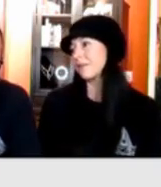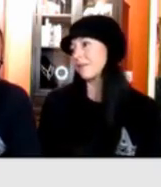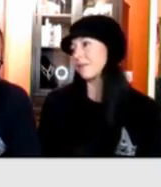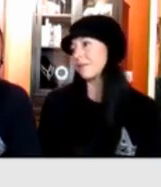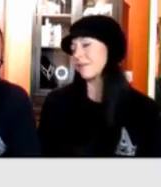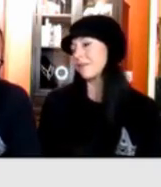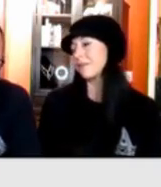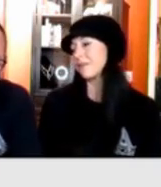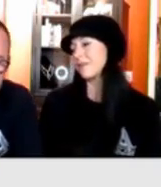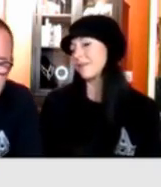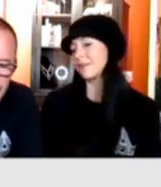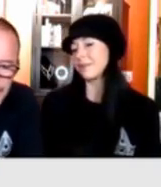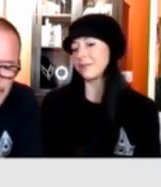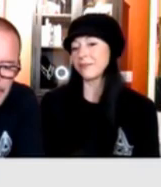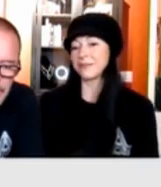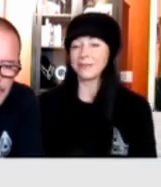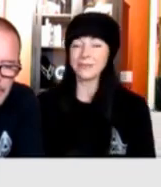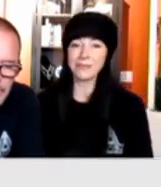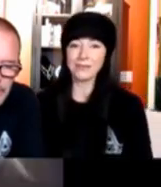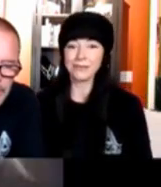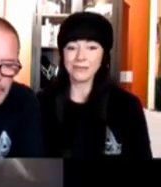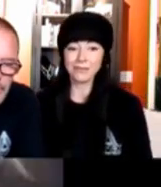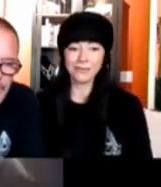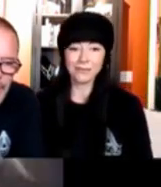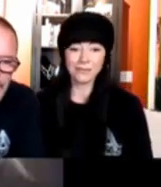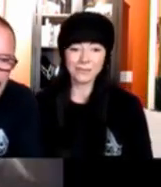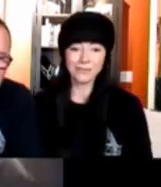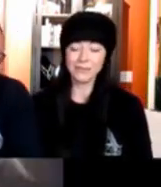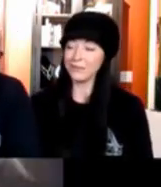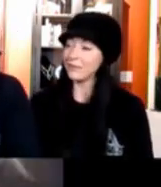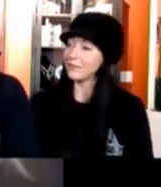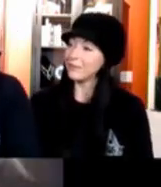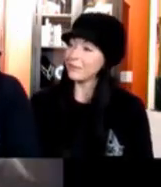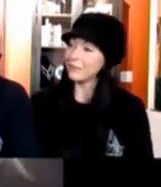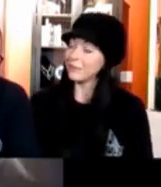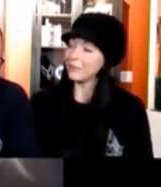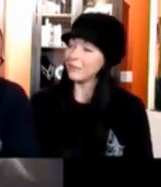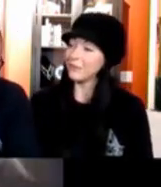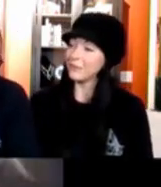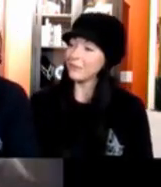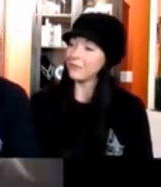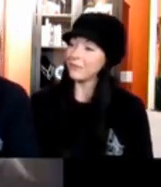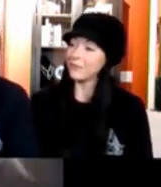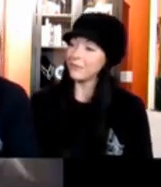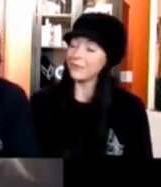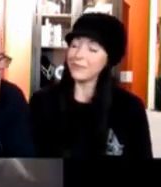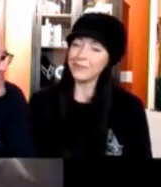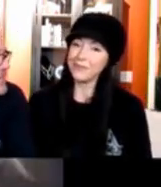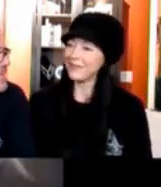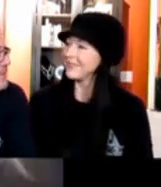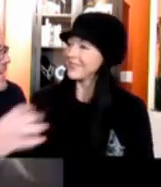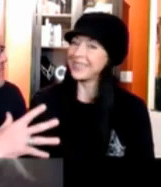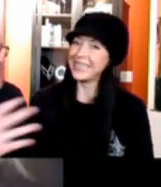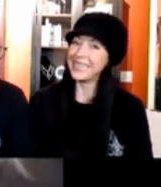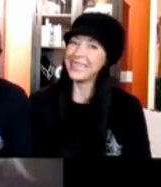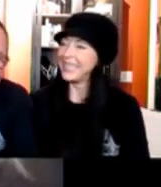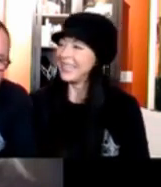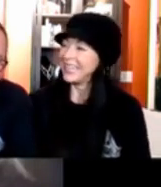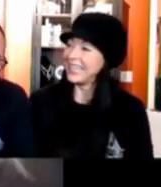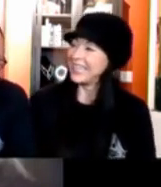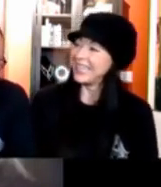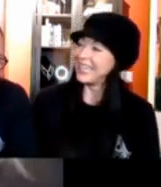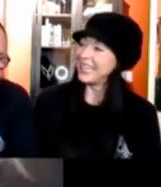So we really appreciate you being here and listening today. So here's a question for you. Now, normally I'd be on stage, we'd have the